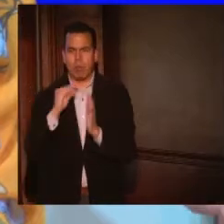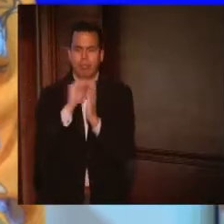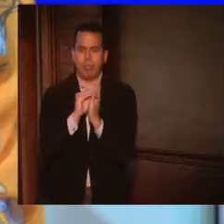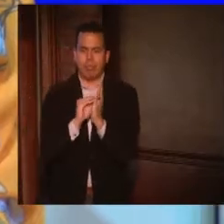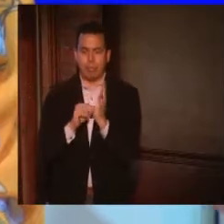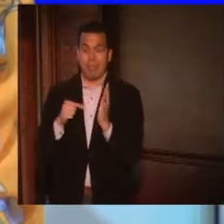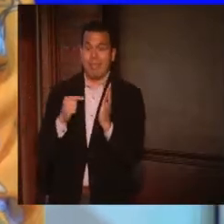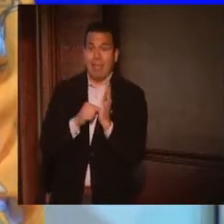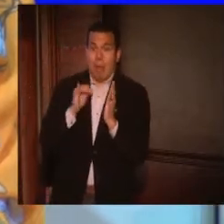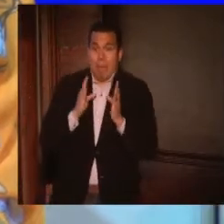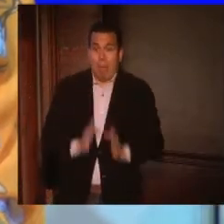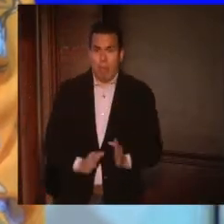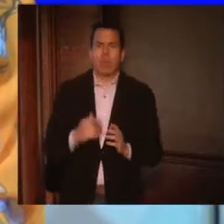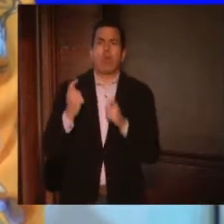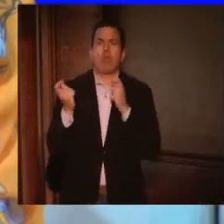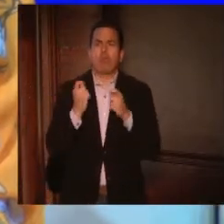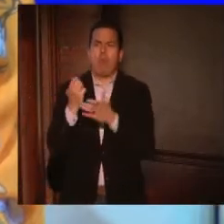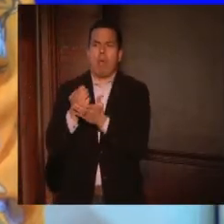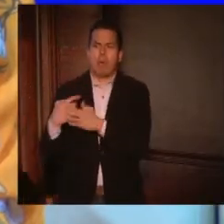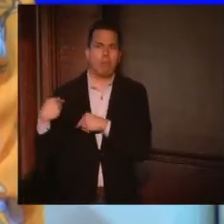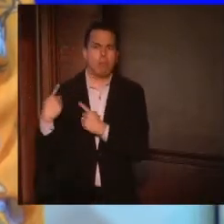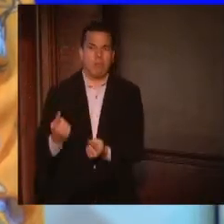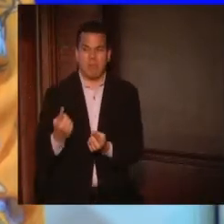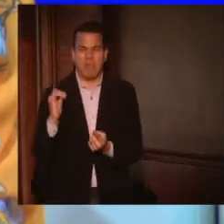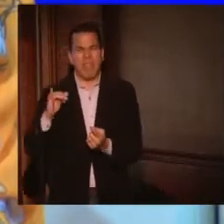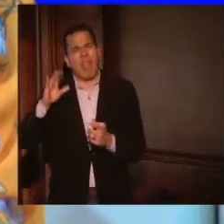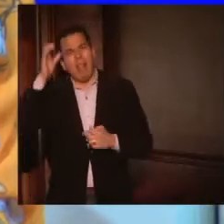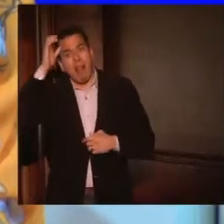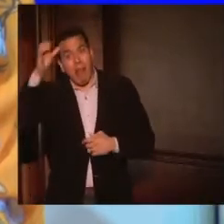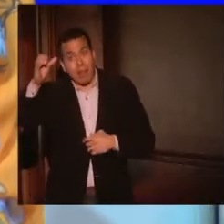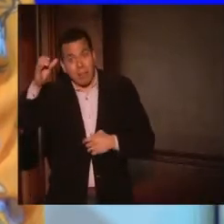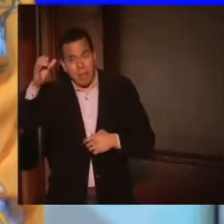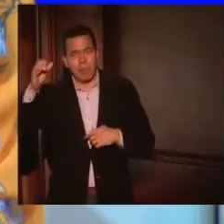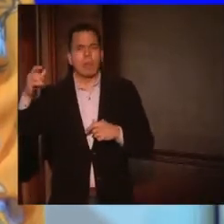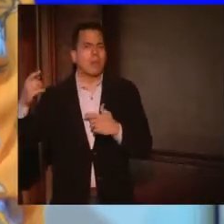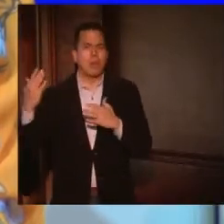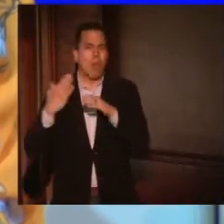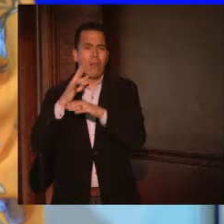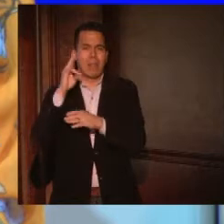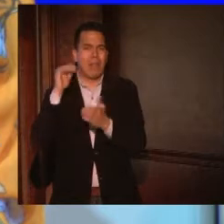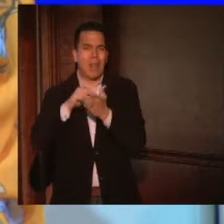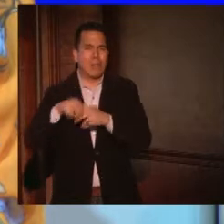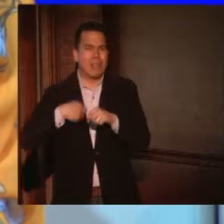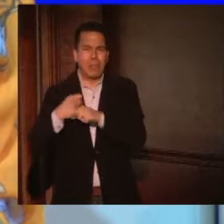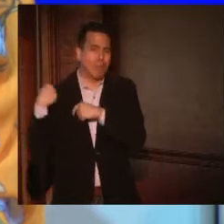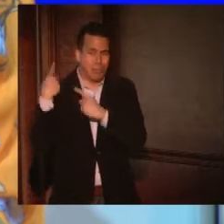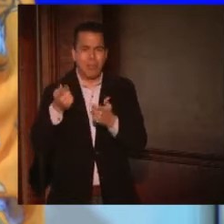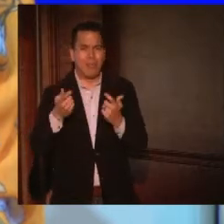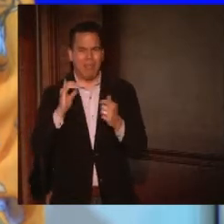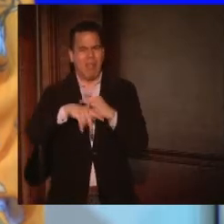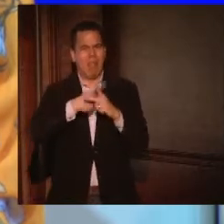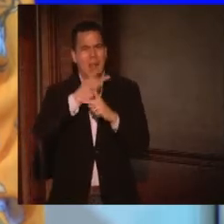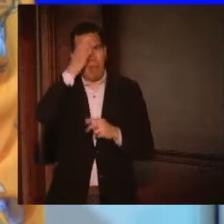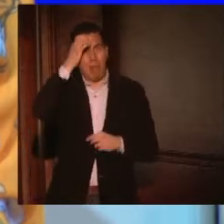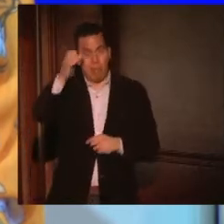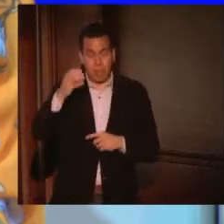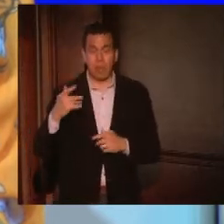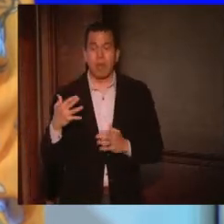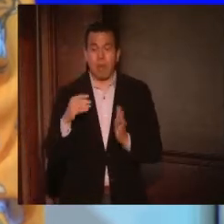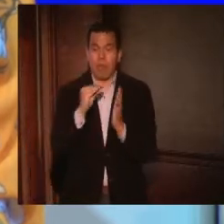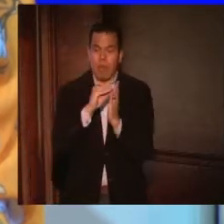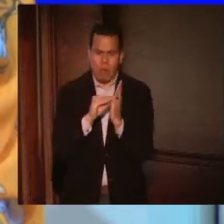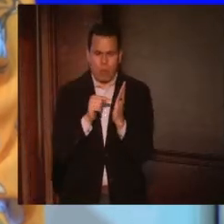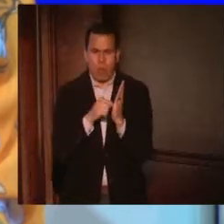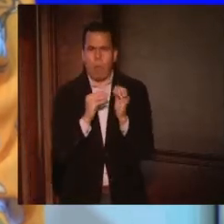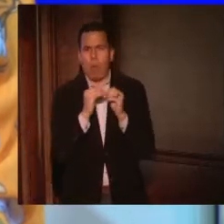know, 7,000 years now. And over time, the skill set that was required to control those ledgers became more and more complex. The ledgers